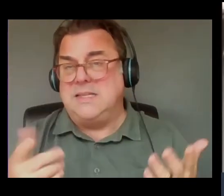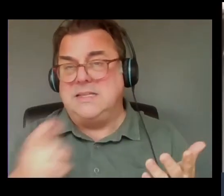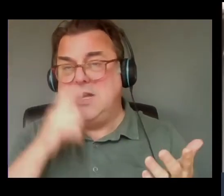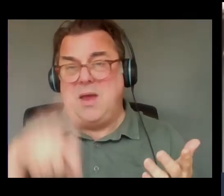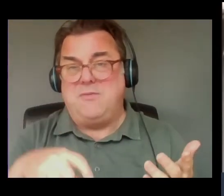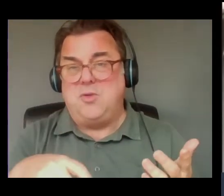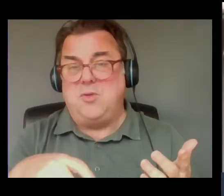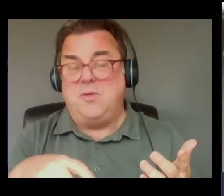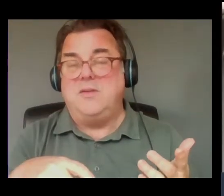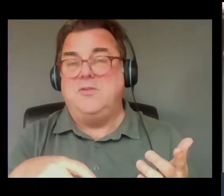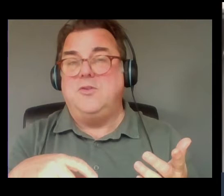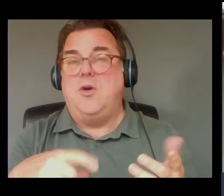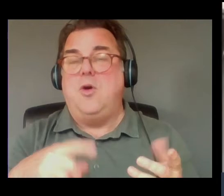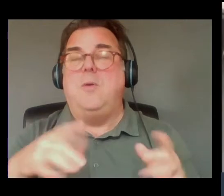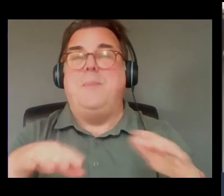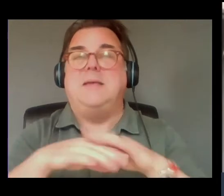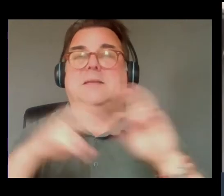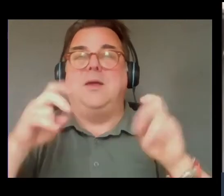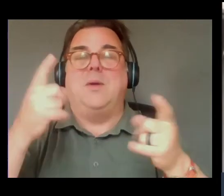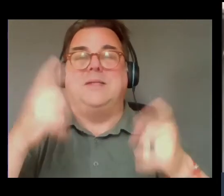there. And if you think about,